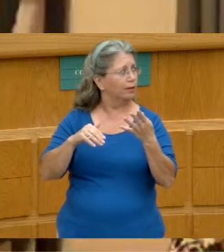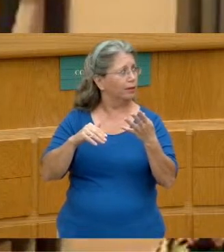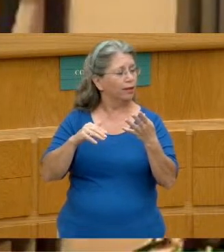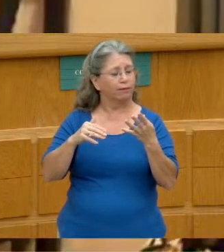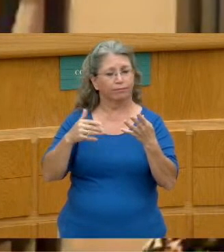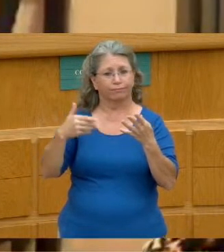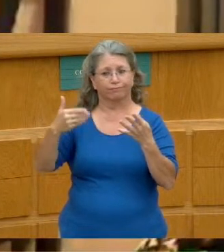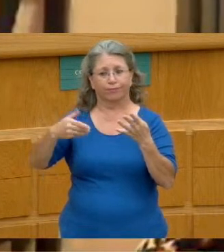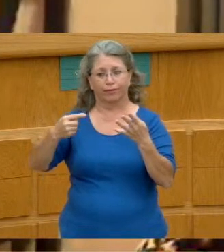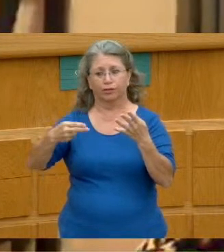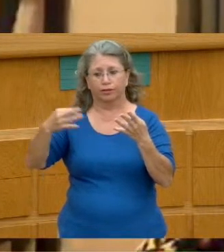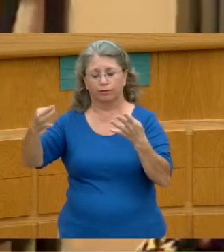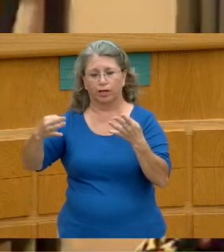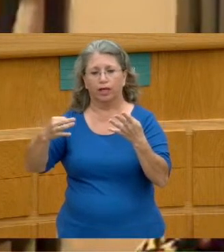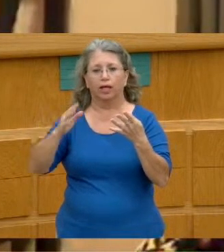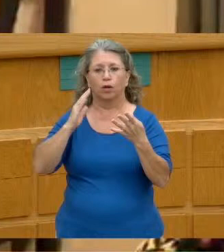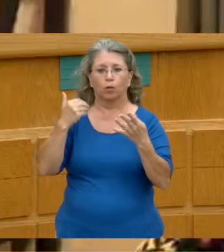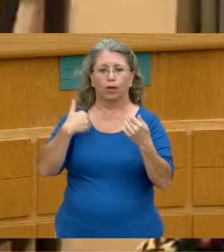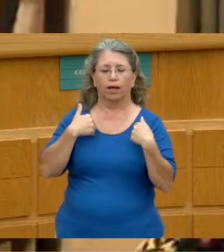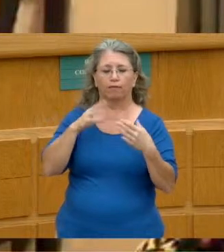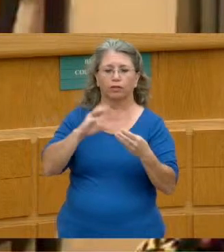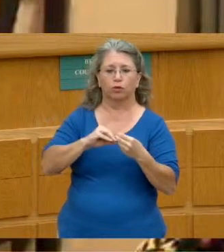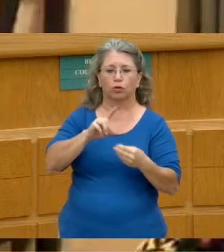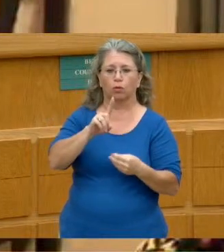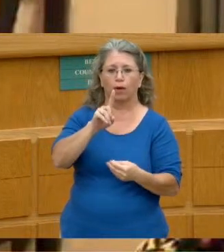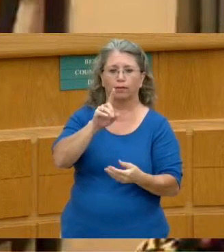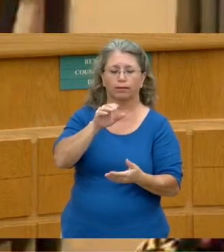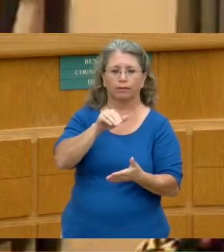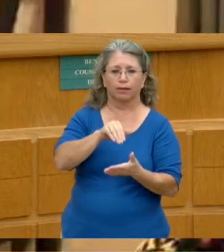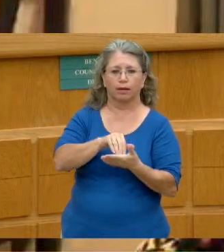Friday, we have a total of